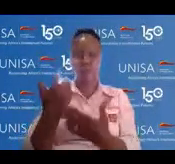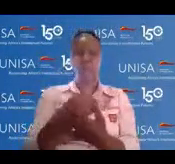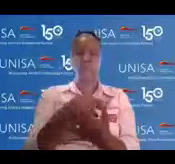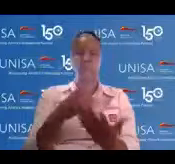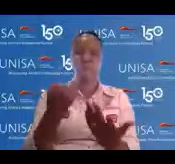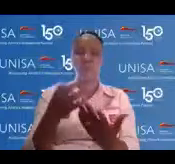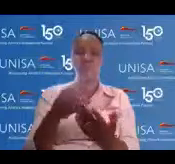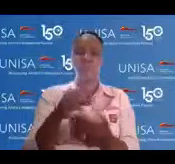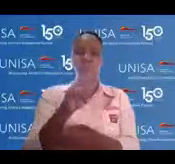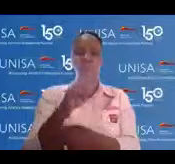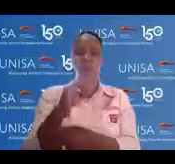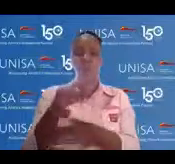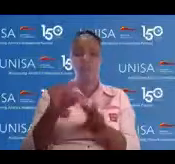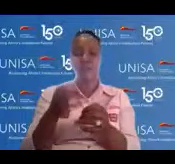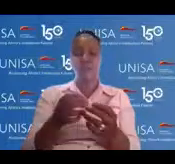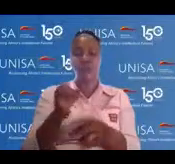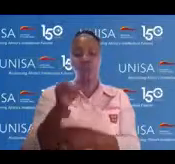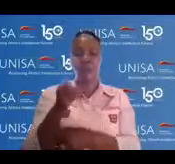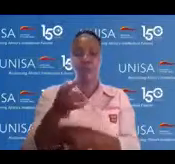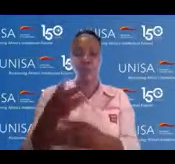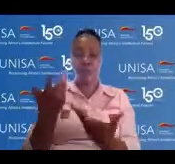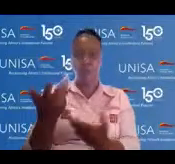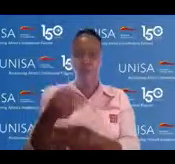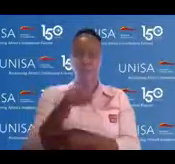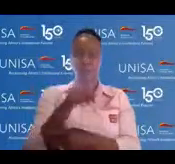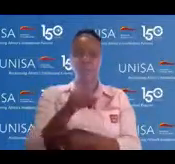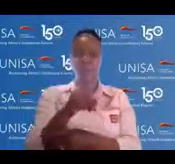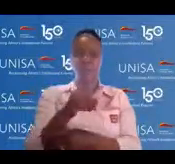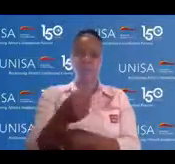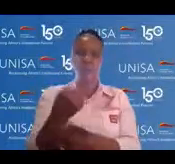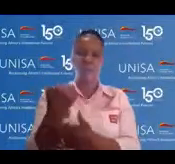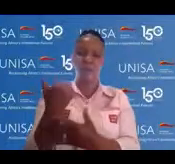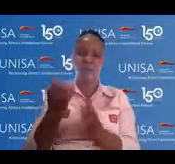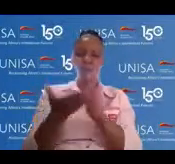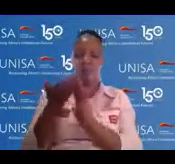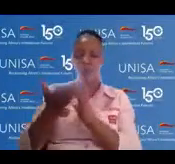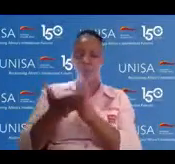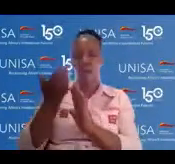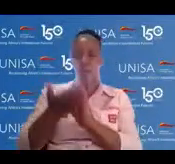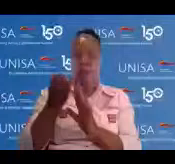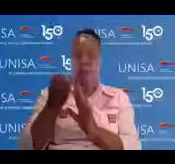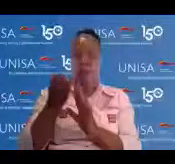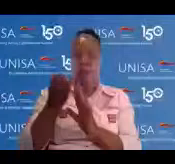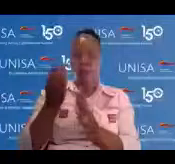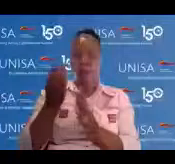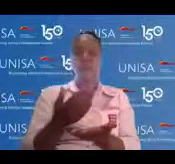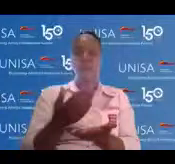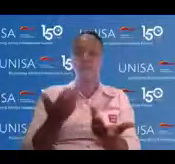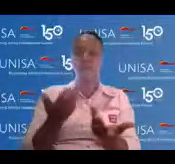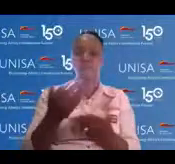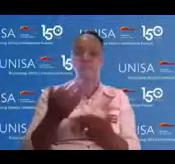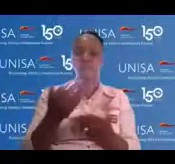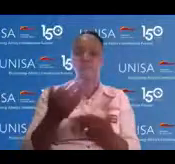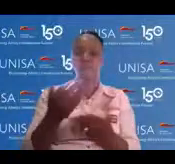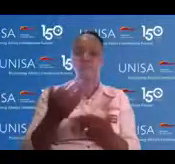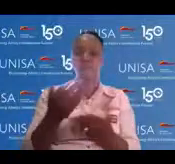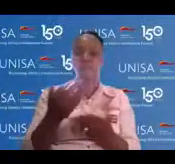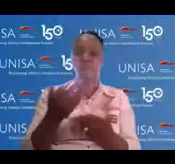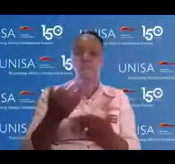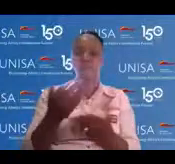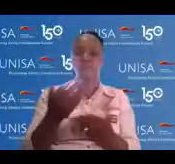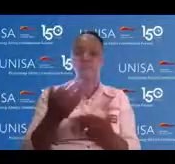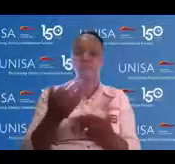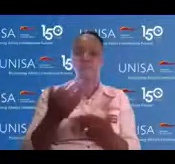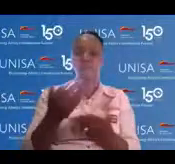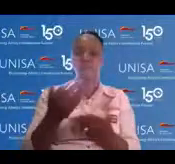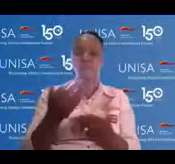well. You'll notice there's one for file upload and then there's one for MCQ as well.